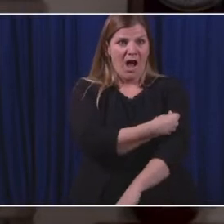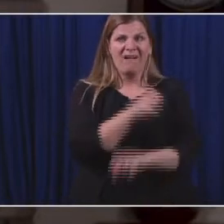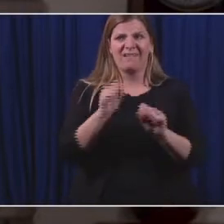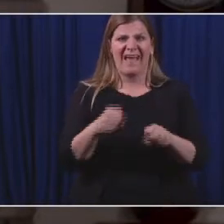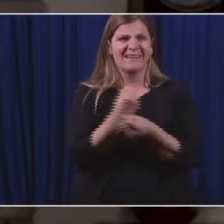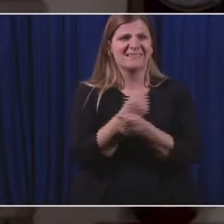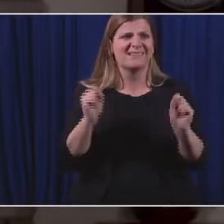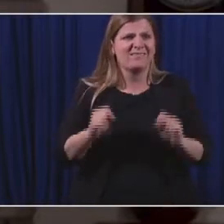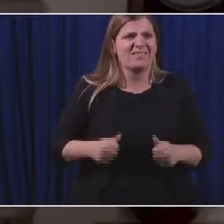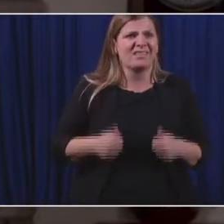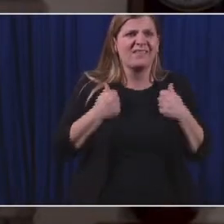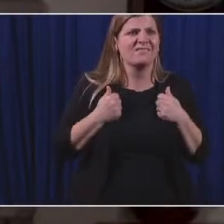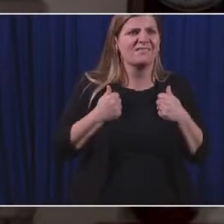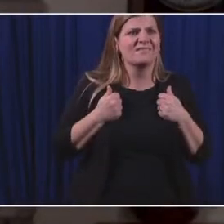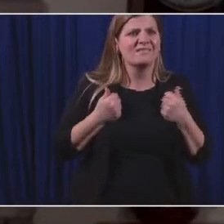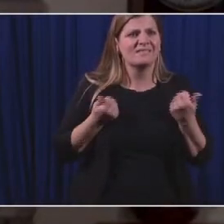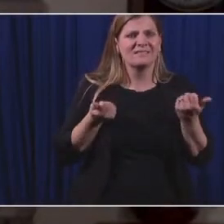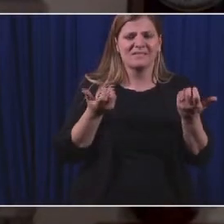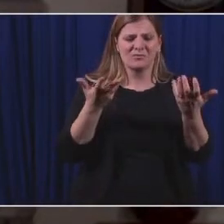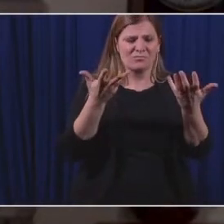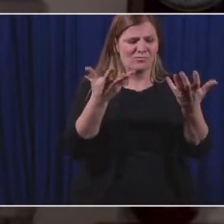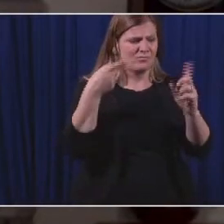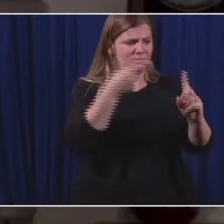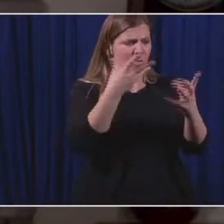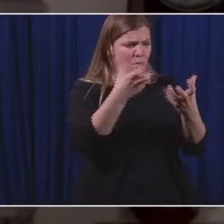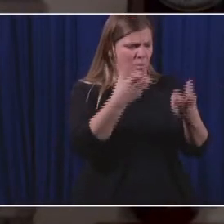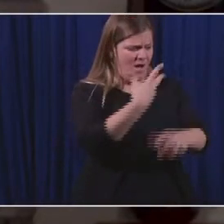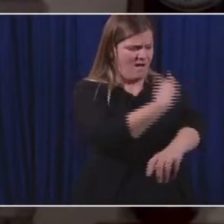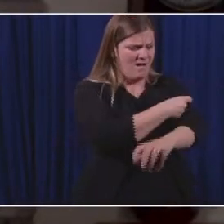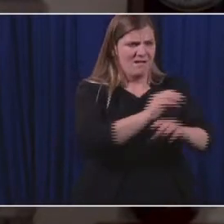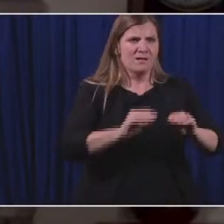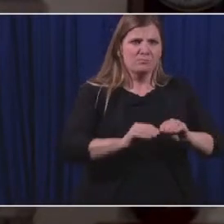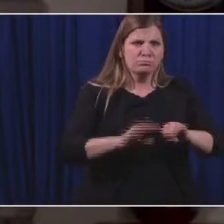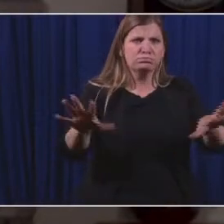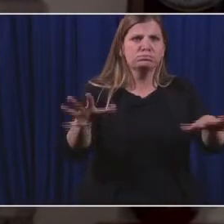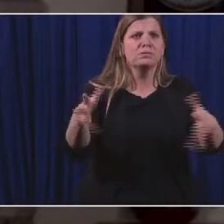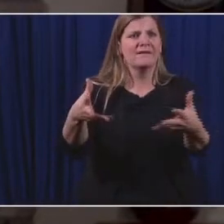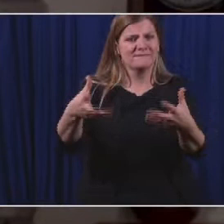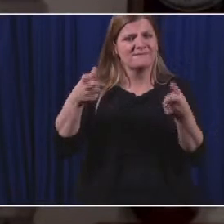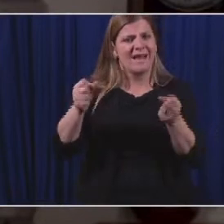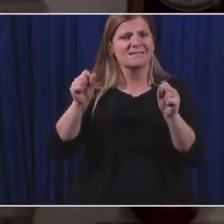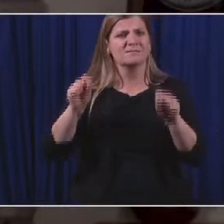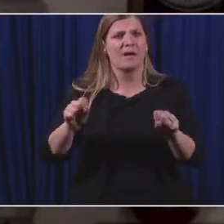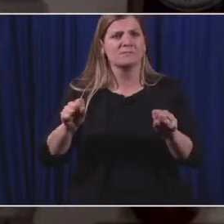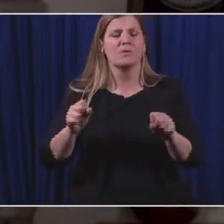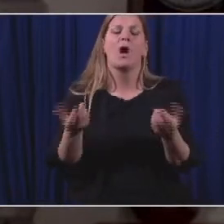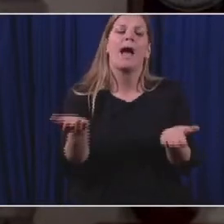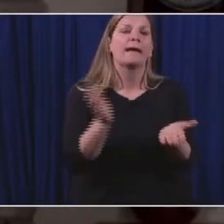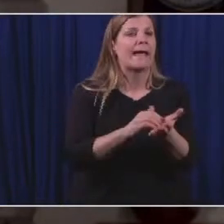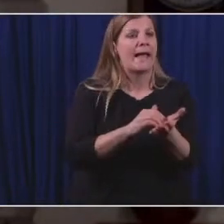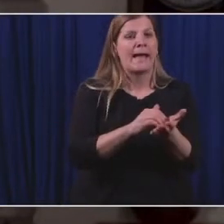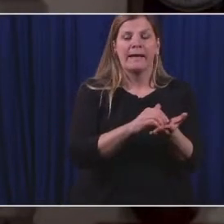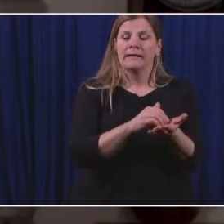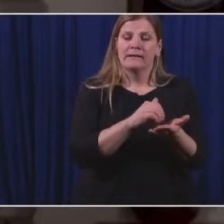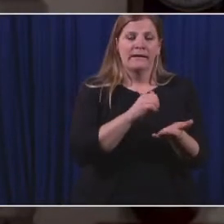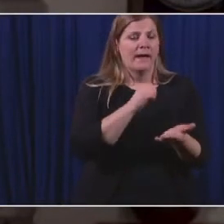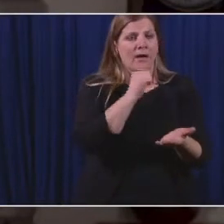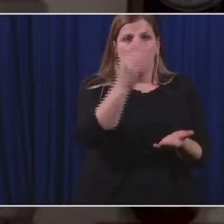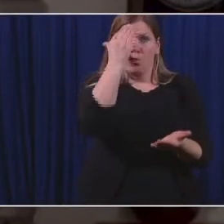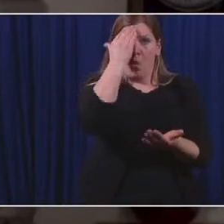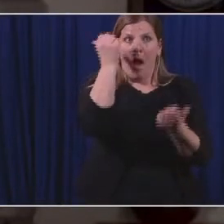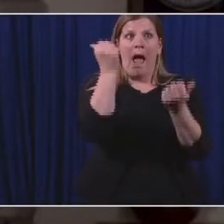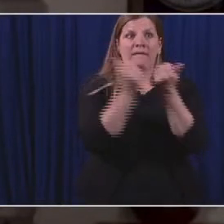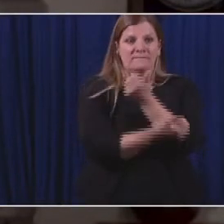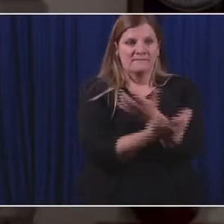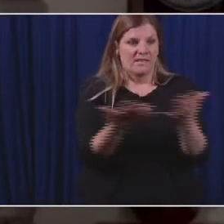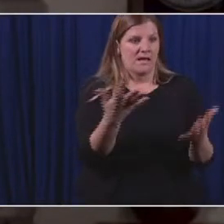to get that out just as quickly as we can. I don't have all the details. The companies that are contacting you do